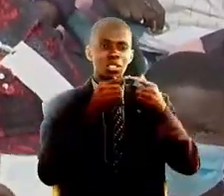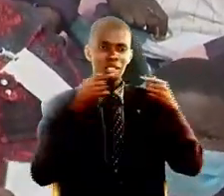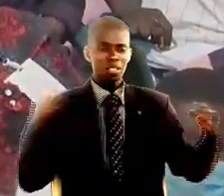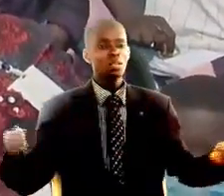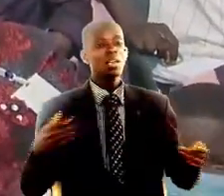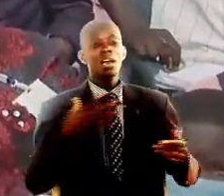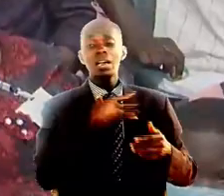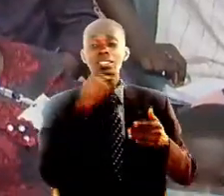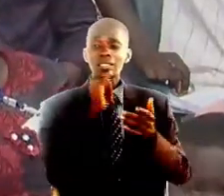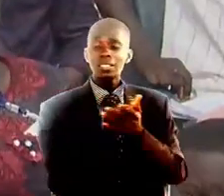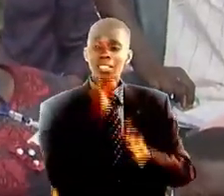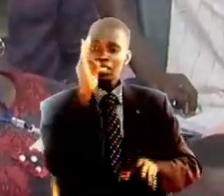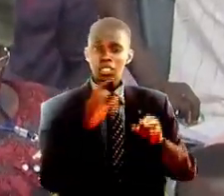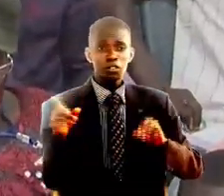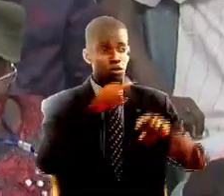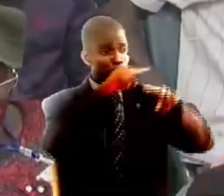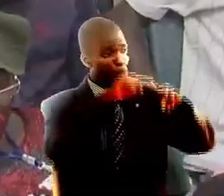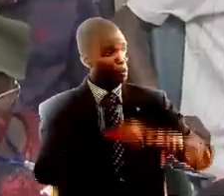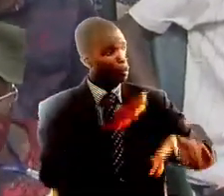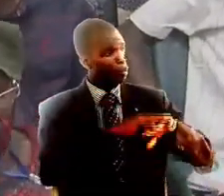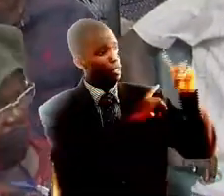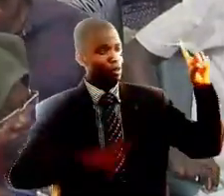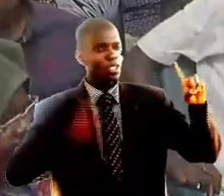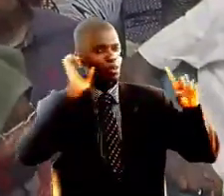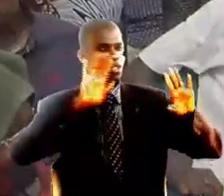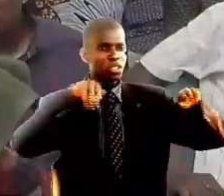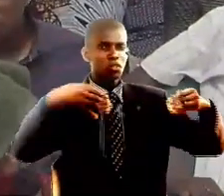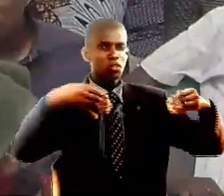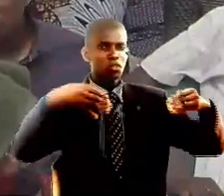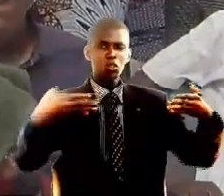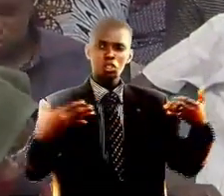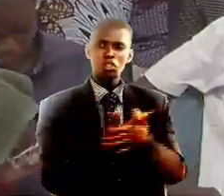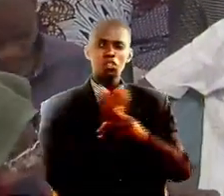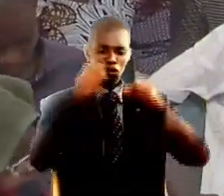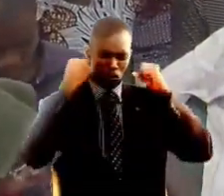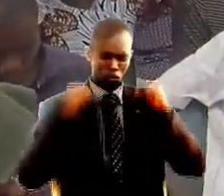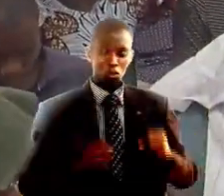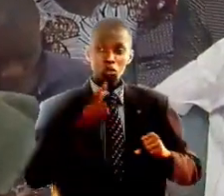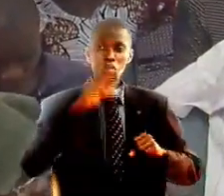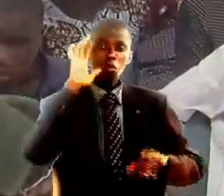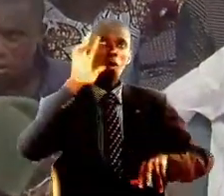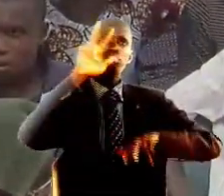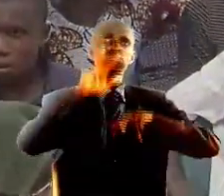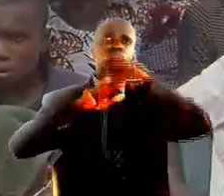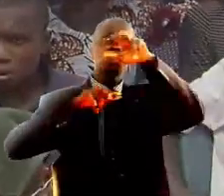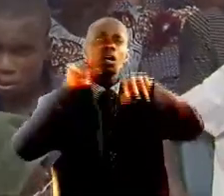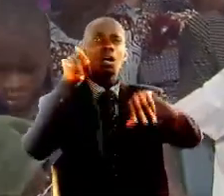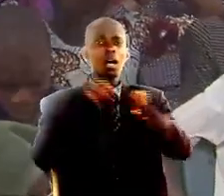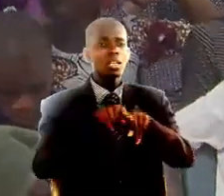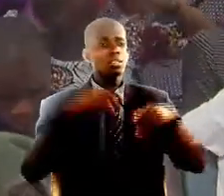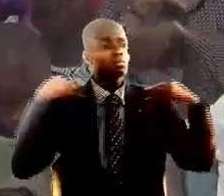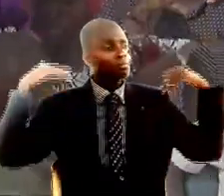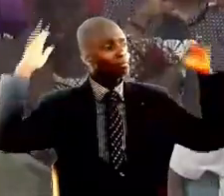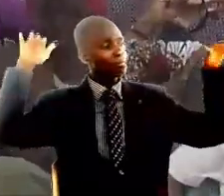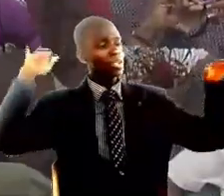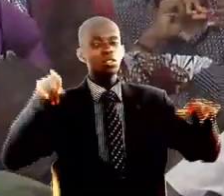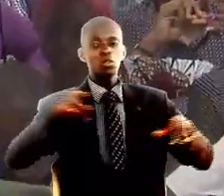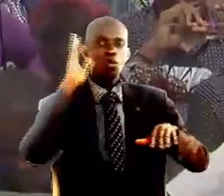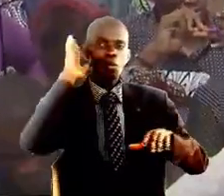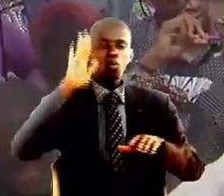their strength. And it says they'll mount up with wings as eagles. You will walk, you will not faint. You